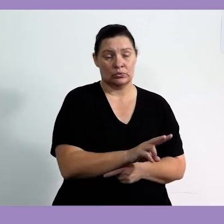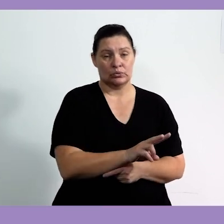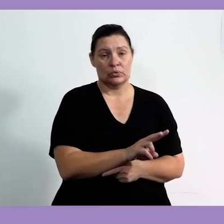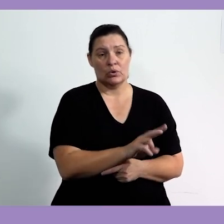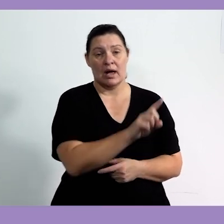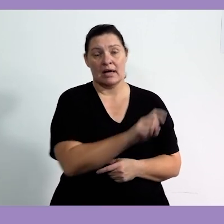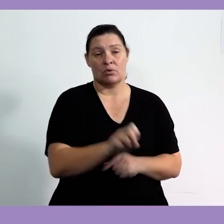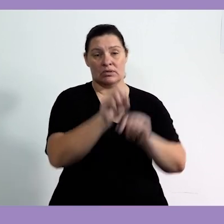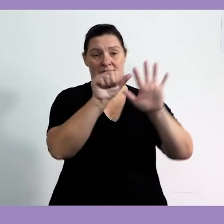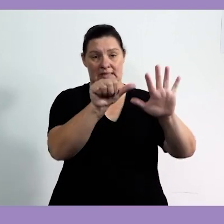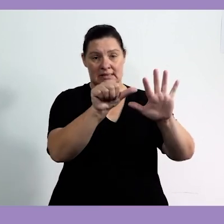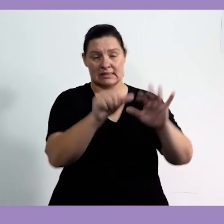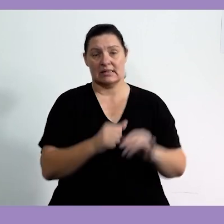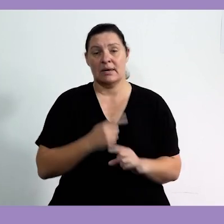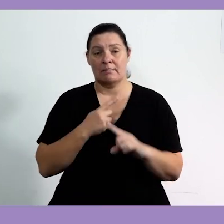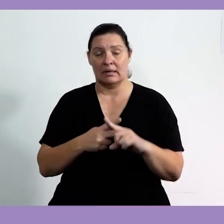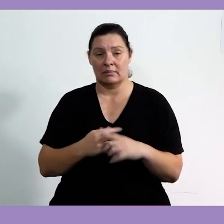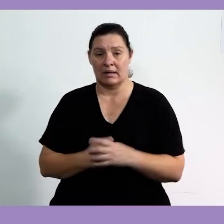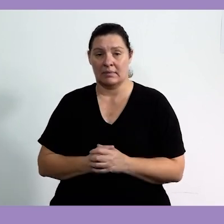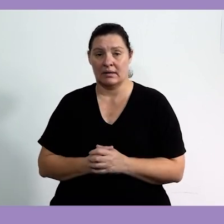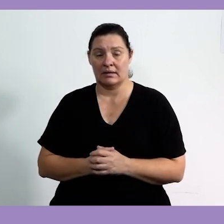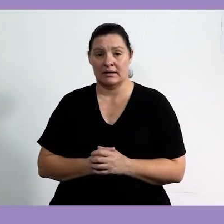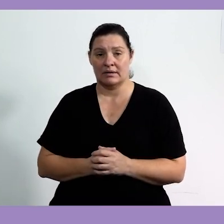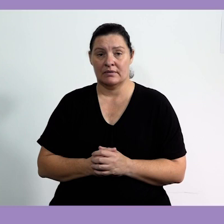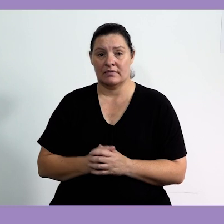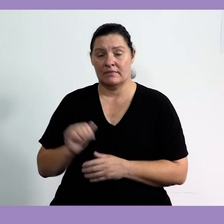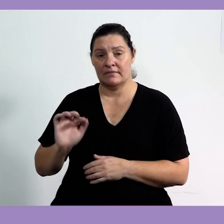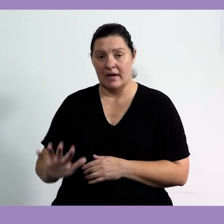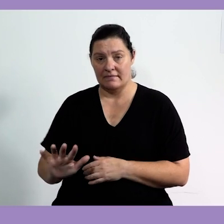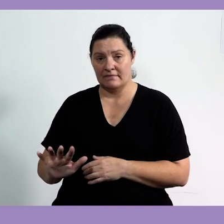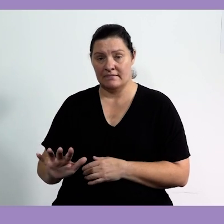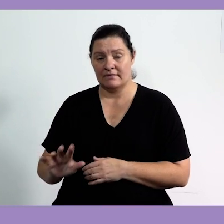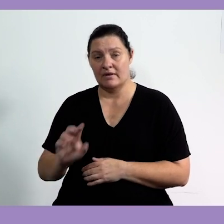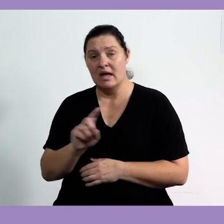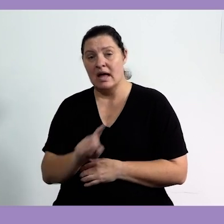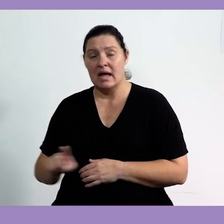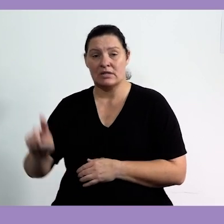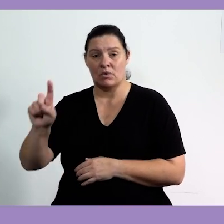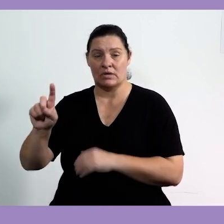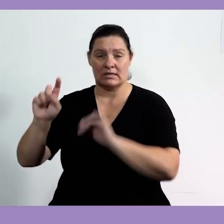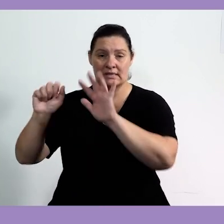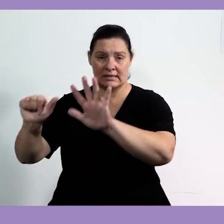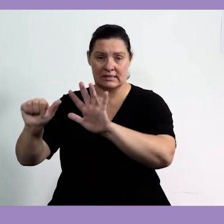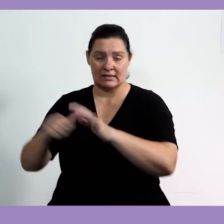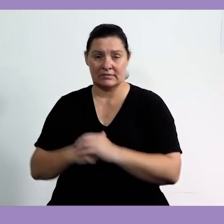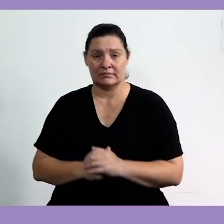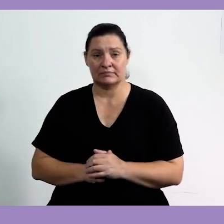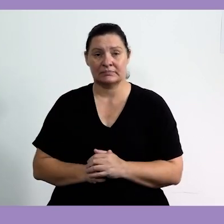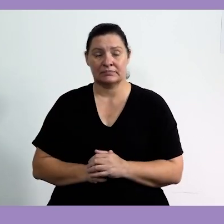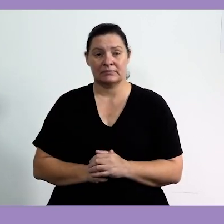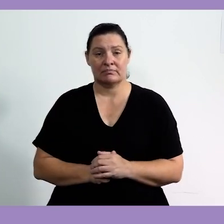2 to the exponent 6 multiplied by 5 to the exponent